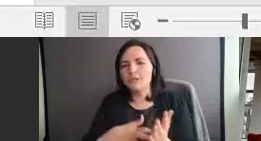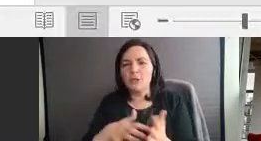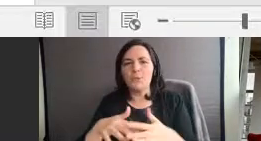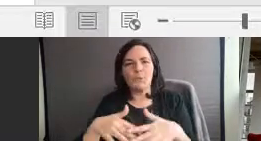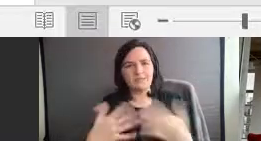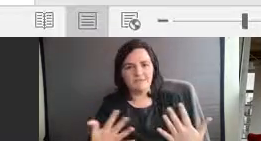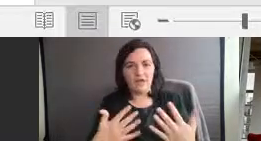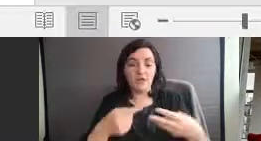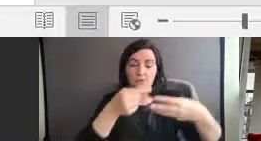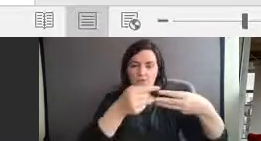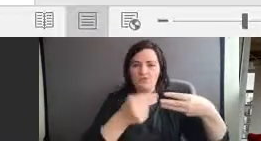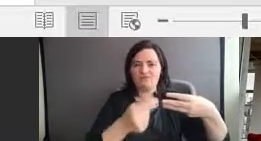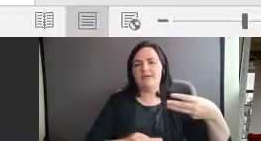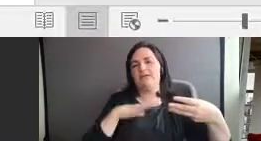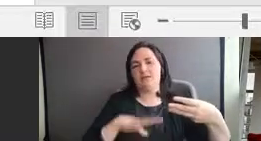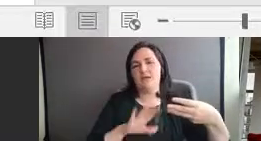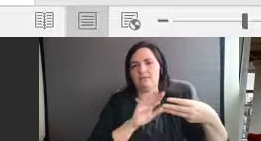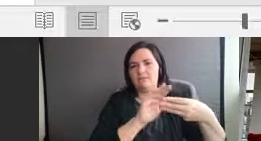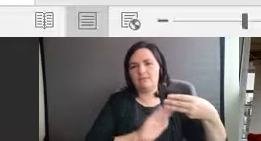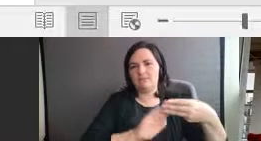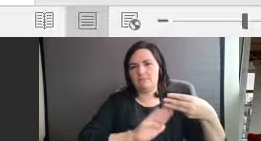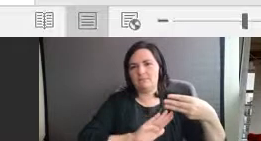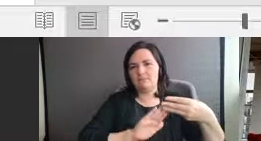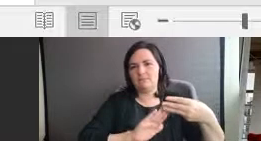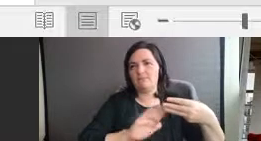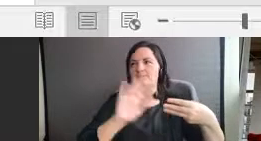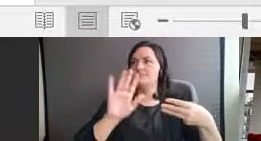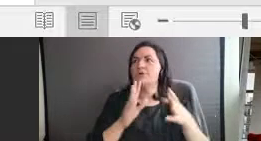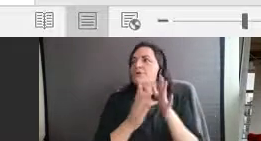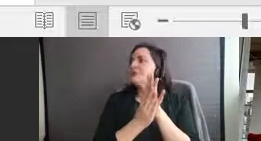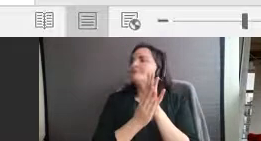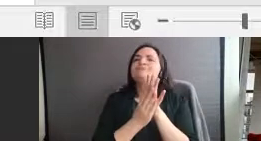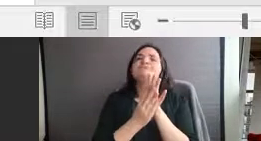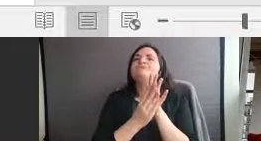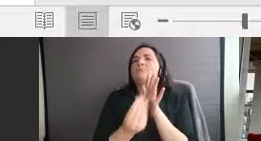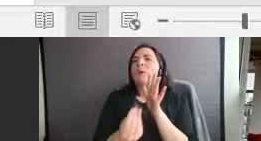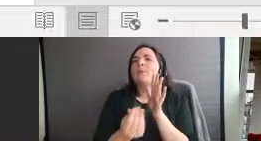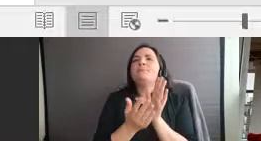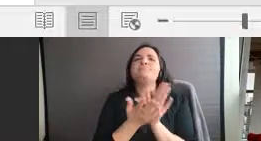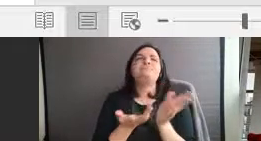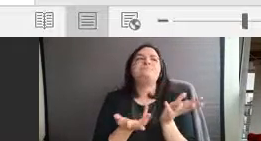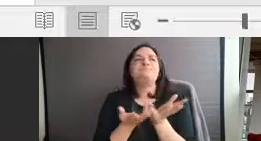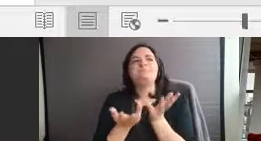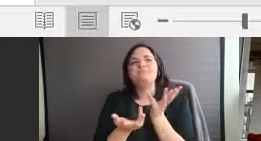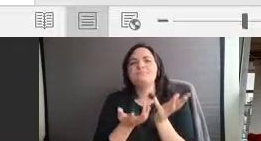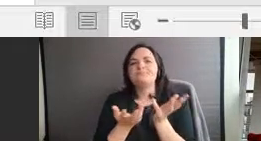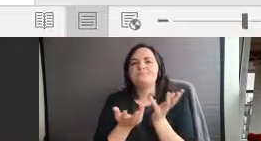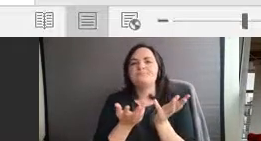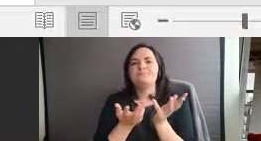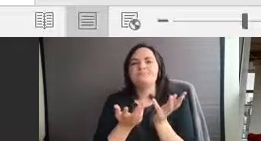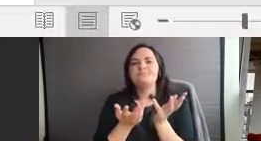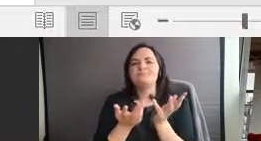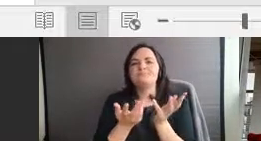to inform your thinking. So let's say you're looking at the needs of dyslexic learners, if